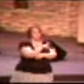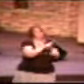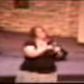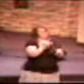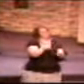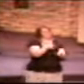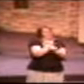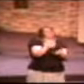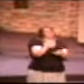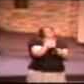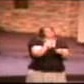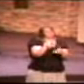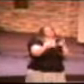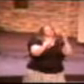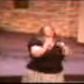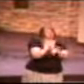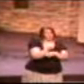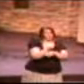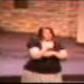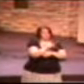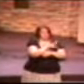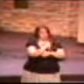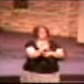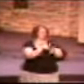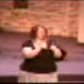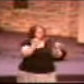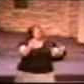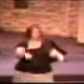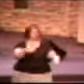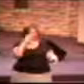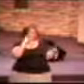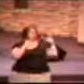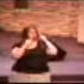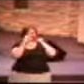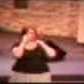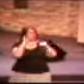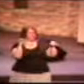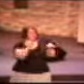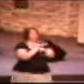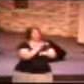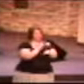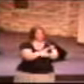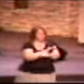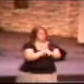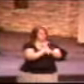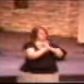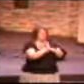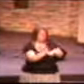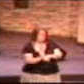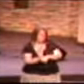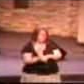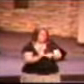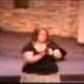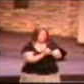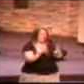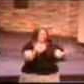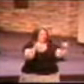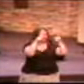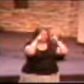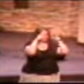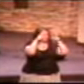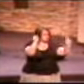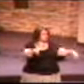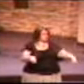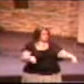certain pieces of the movie in 3D. But you can't experience the entire scope of the story without those glasses.